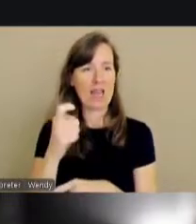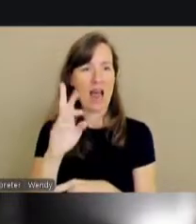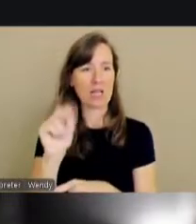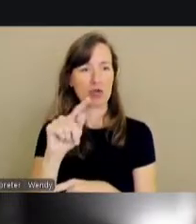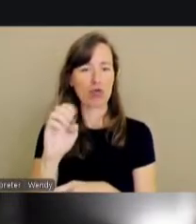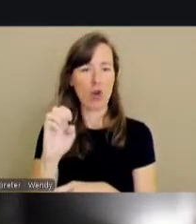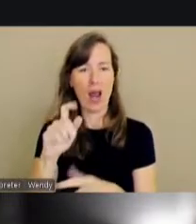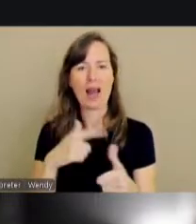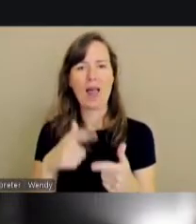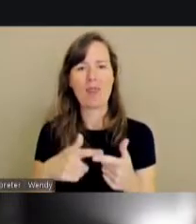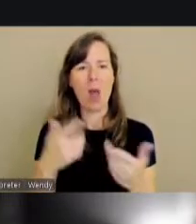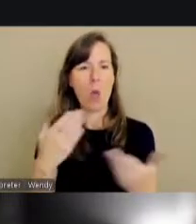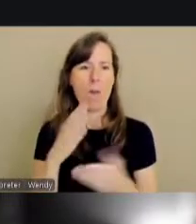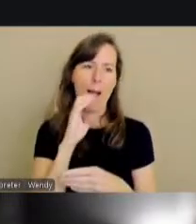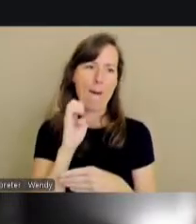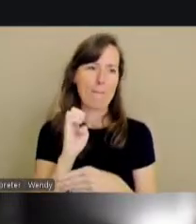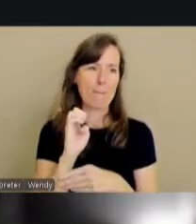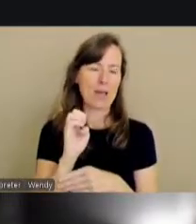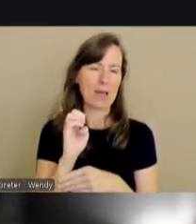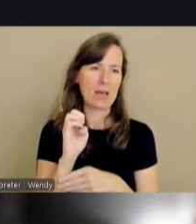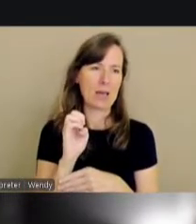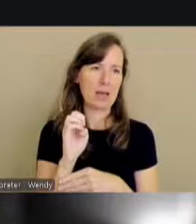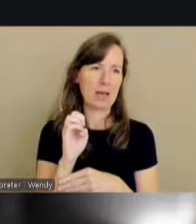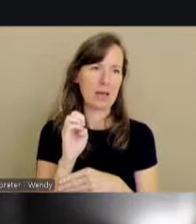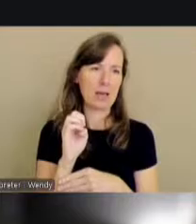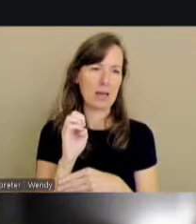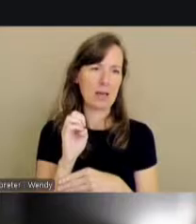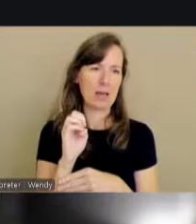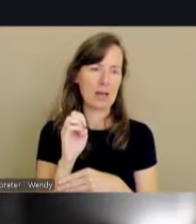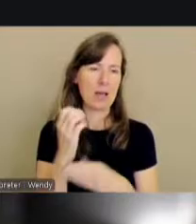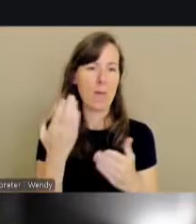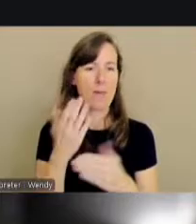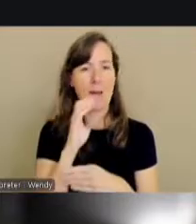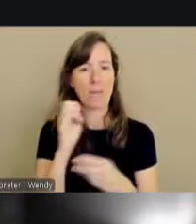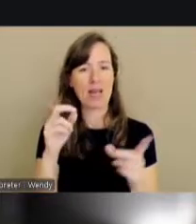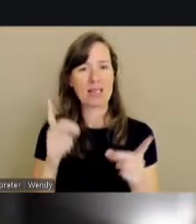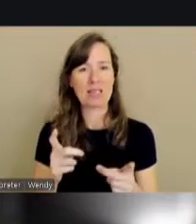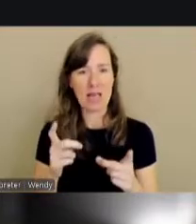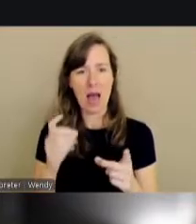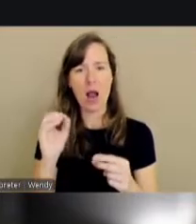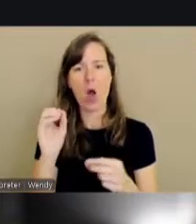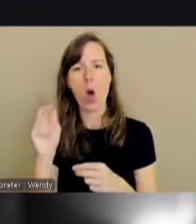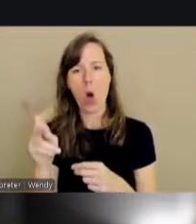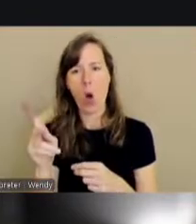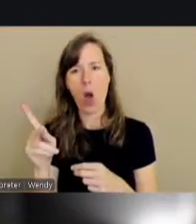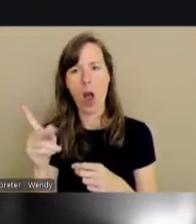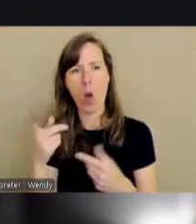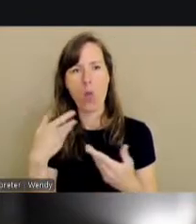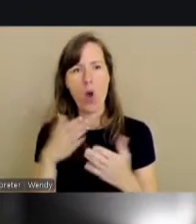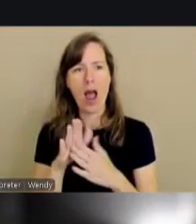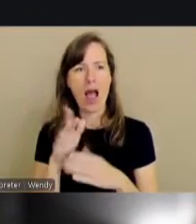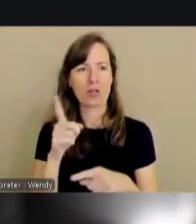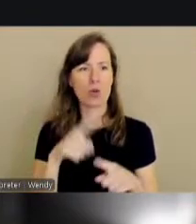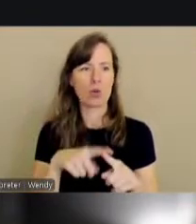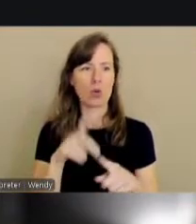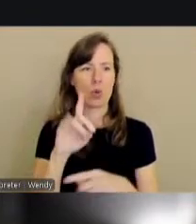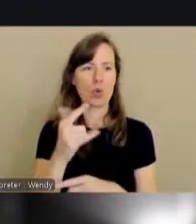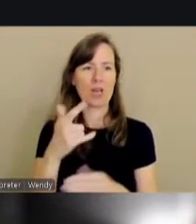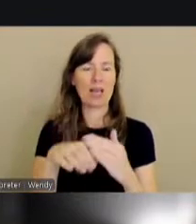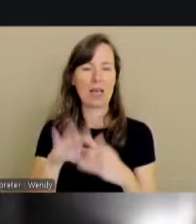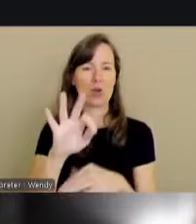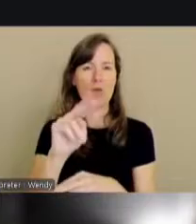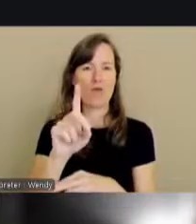we might be then we would be deciding, okay, we're asking you to dig into the fund balance, or we're asking